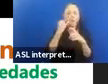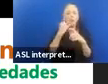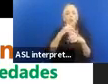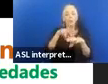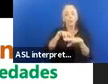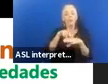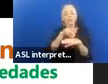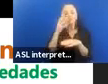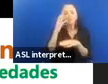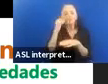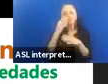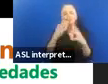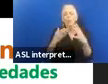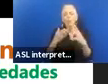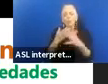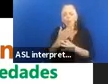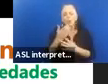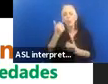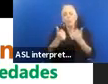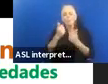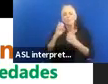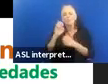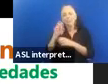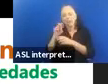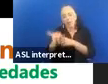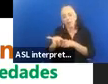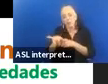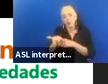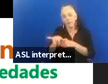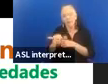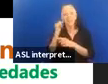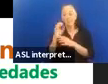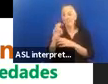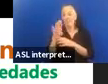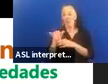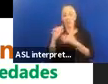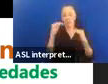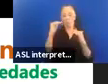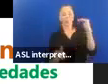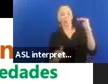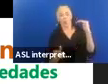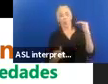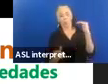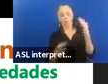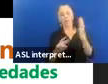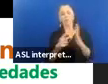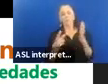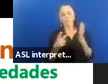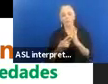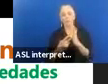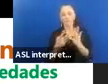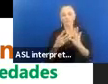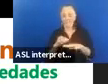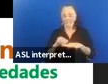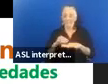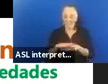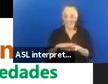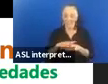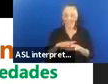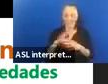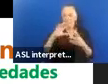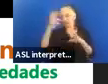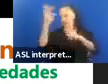in. And an inequitable economy will always inequitably distribute the consequences of those